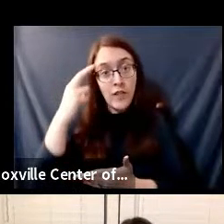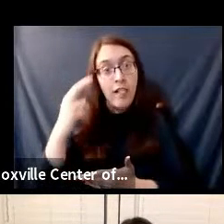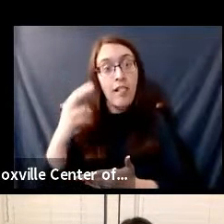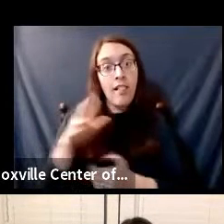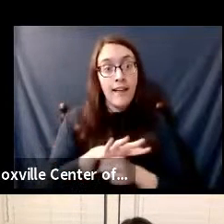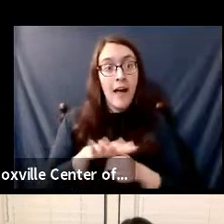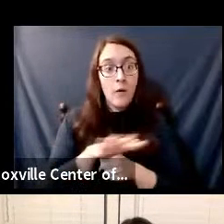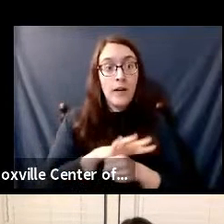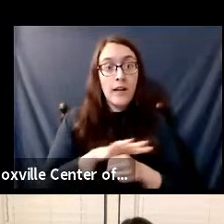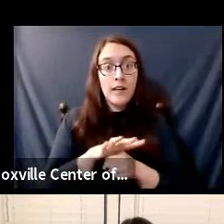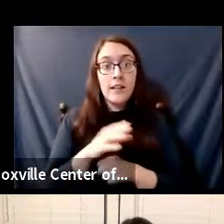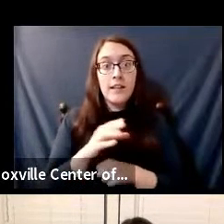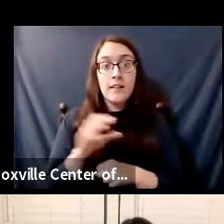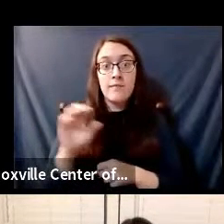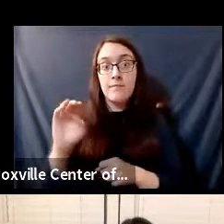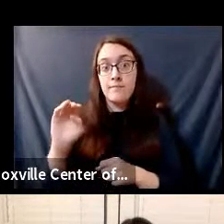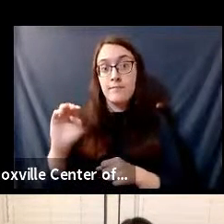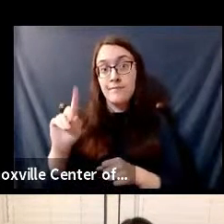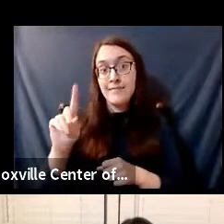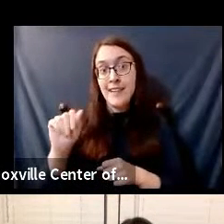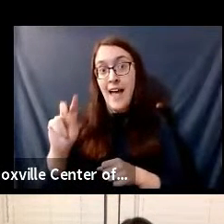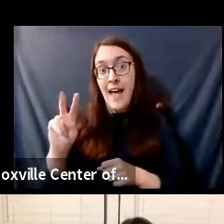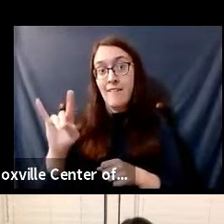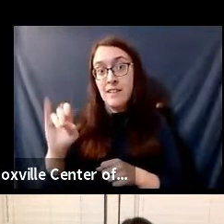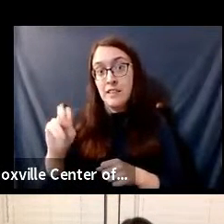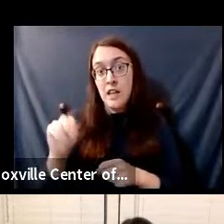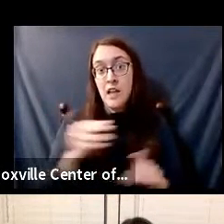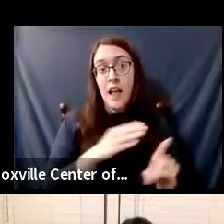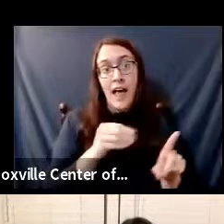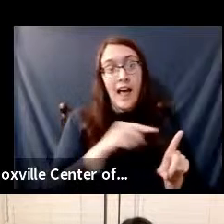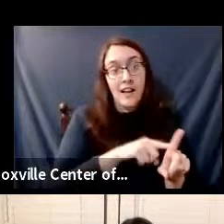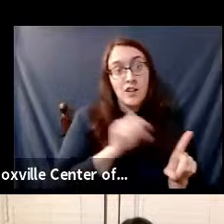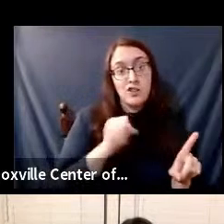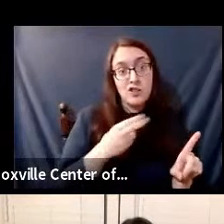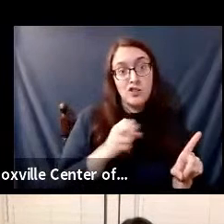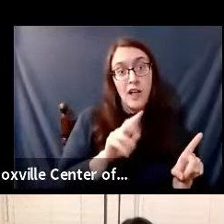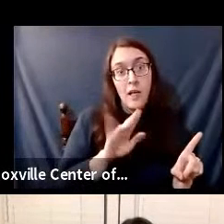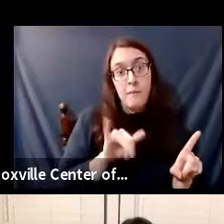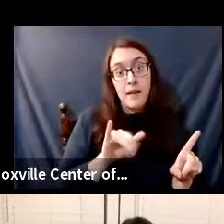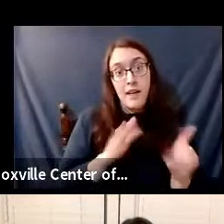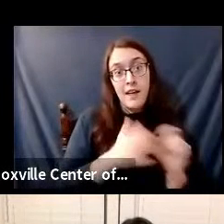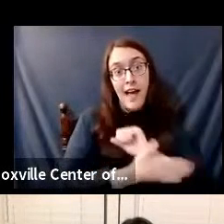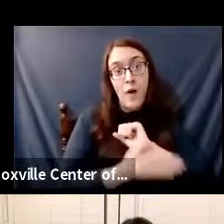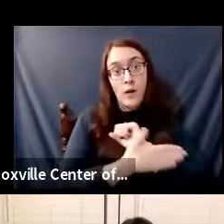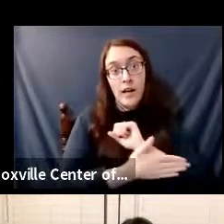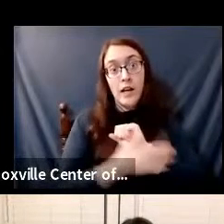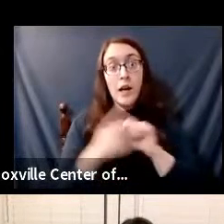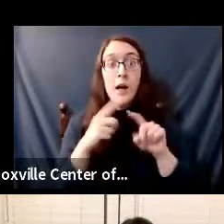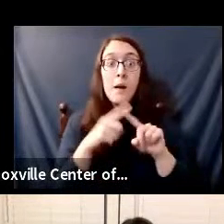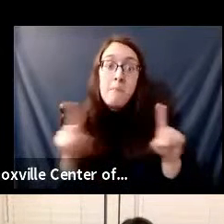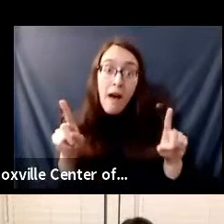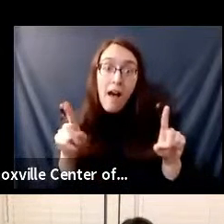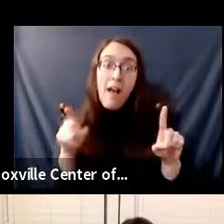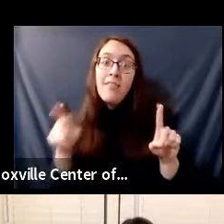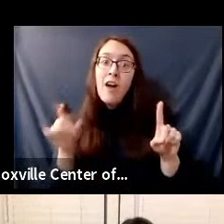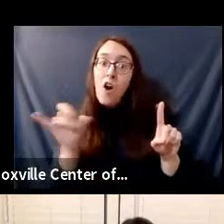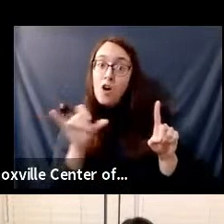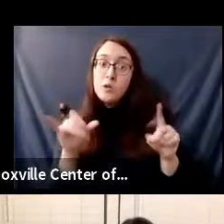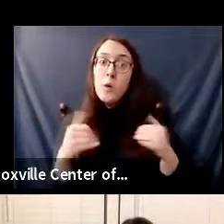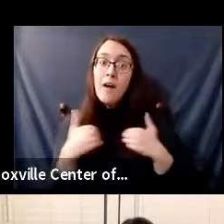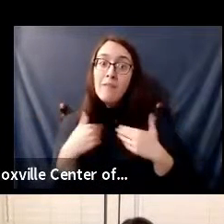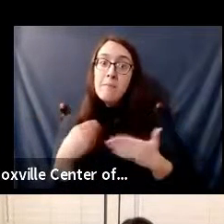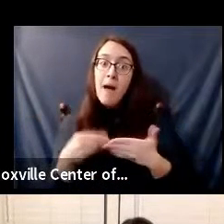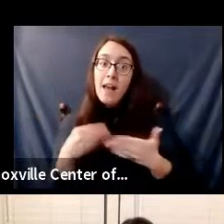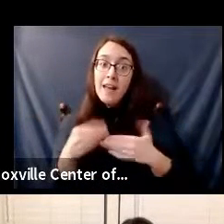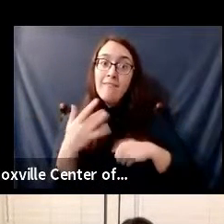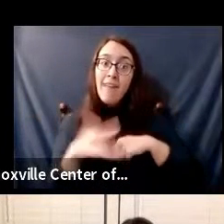as Shelby put into it, I think, maybe Yes, over the weekend. essentially So what they Shelby- basically have, but they also have money that they have available to help